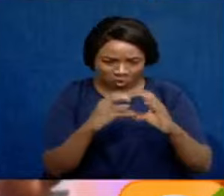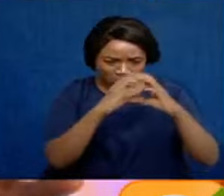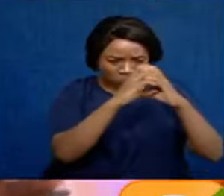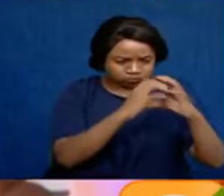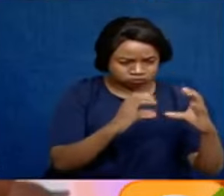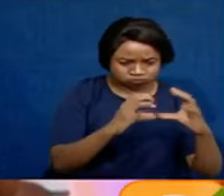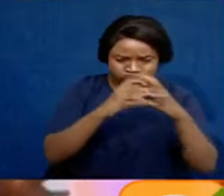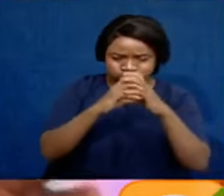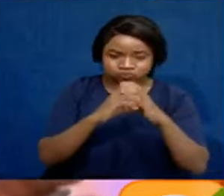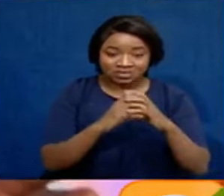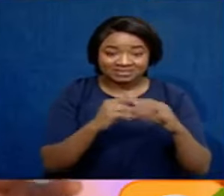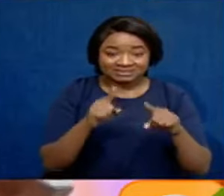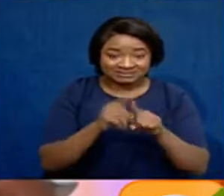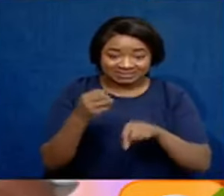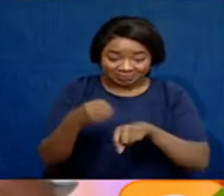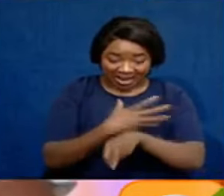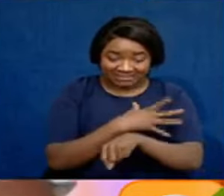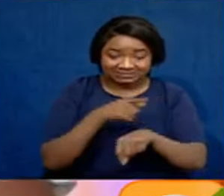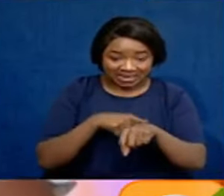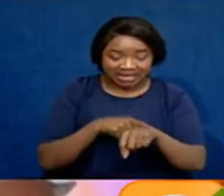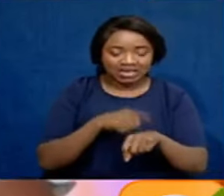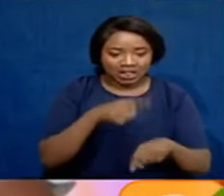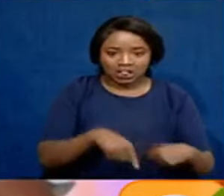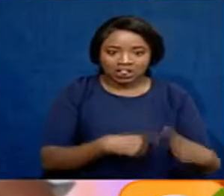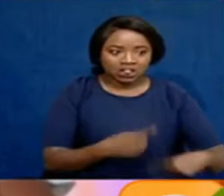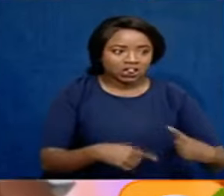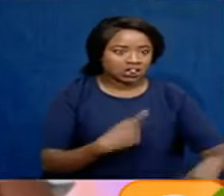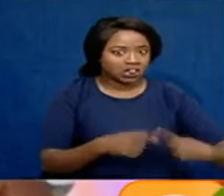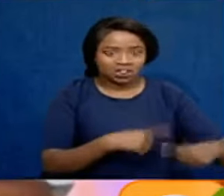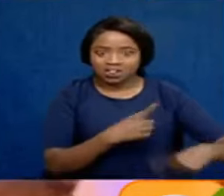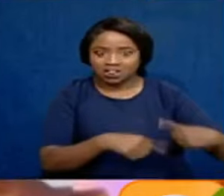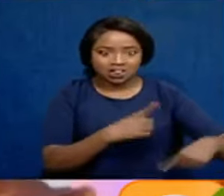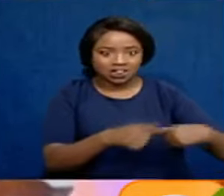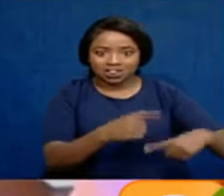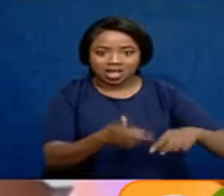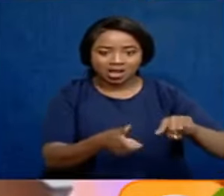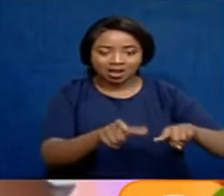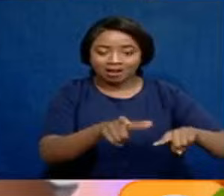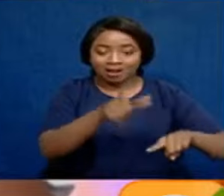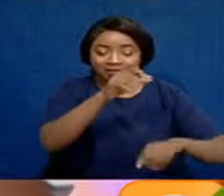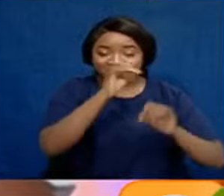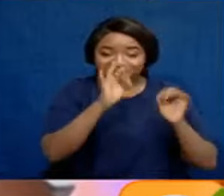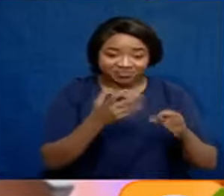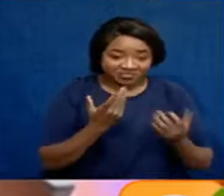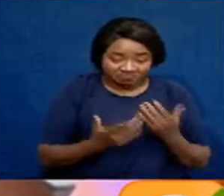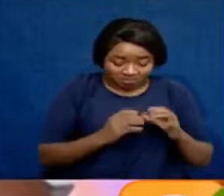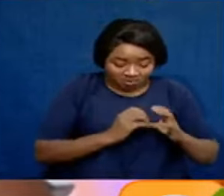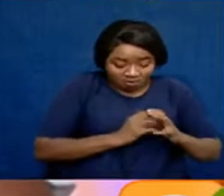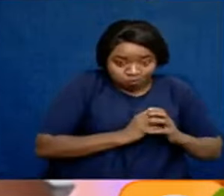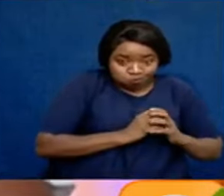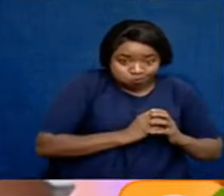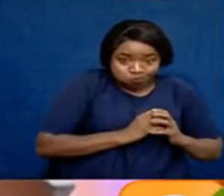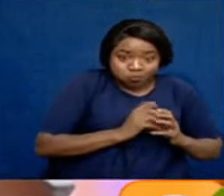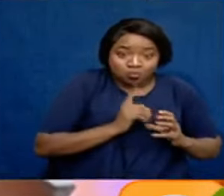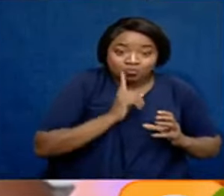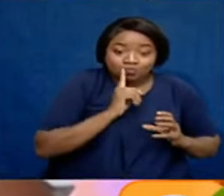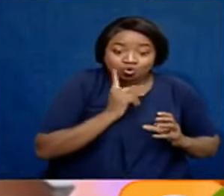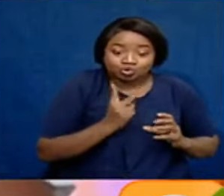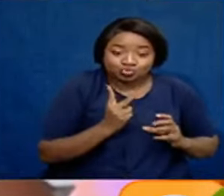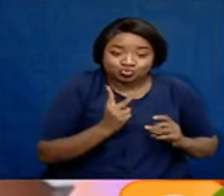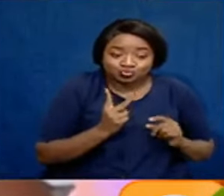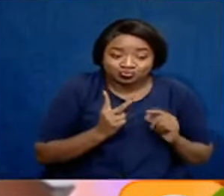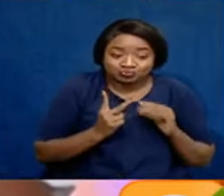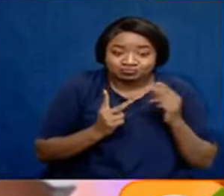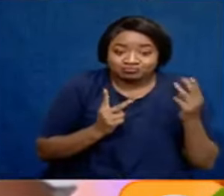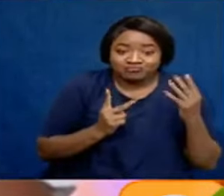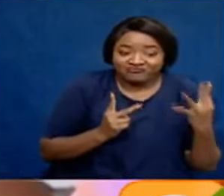on reproducing, multiplying, and the multiplication factor is, say, if you had one cell today, tomorrow you have two, the next day you have